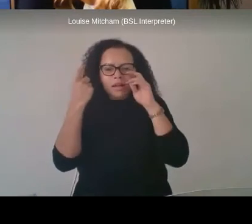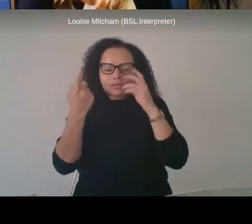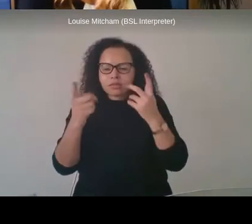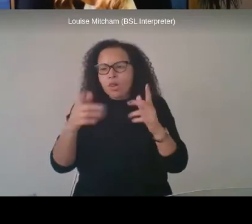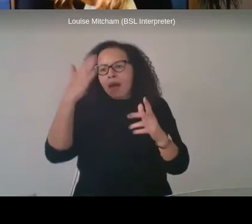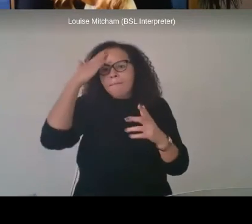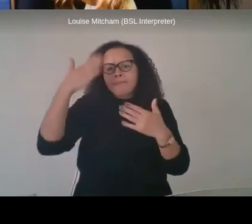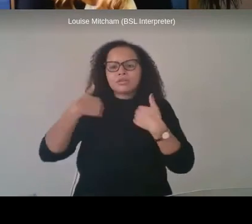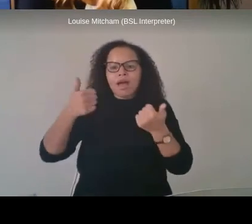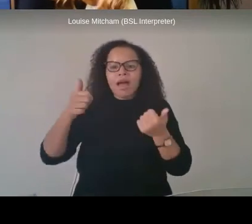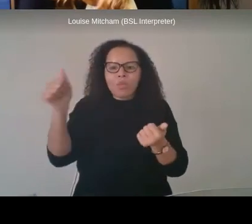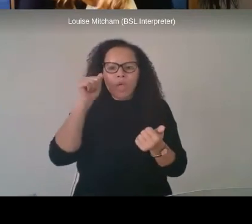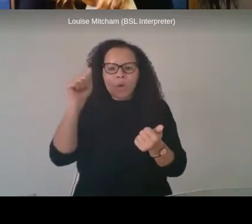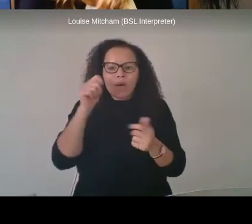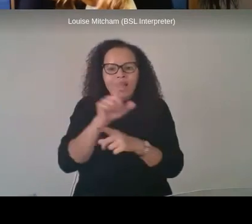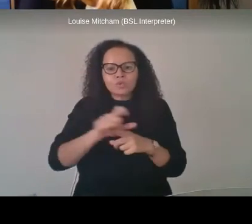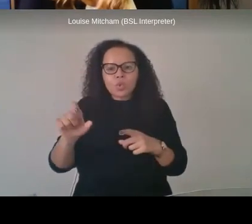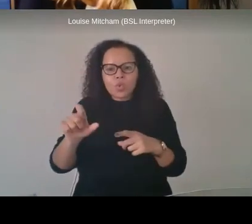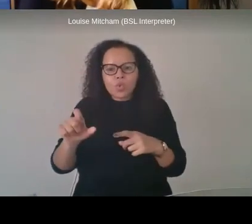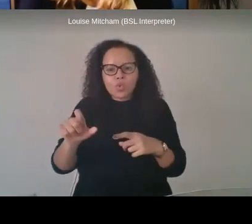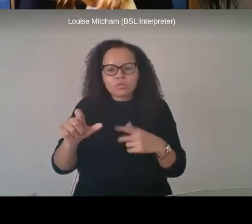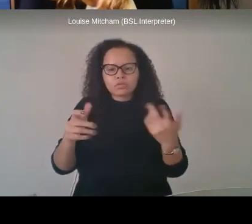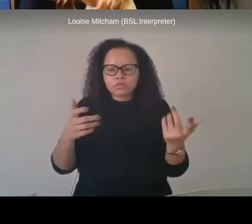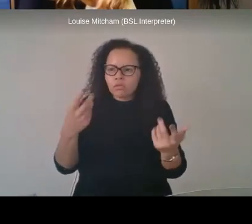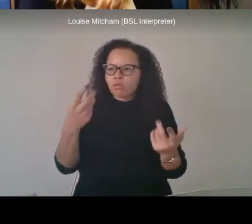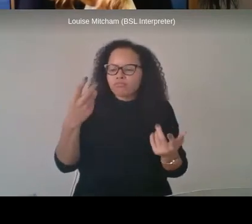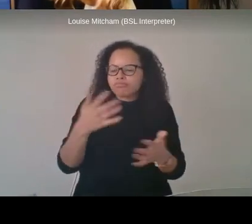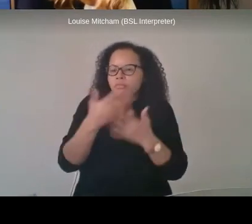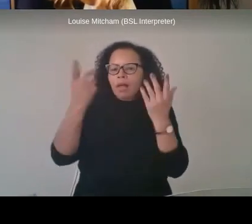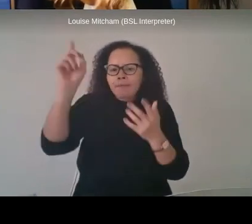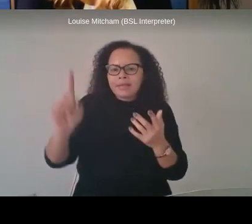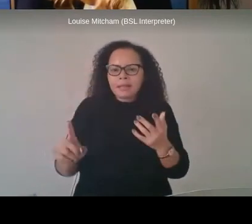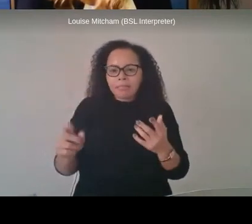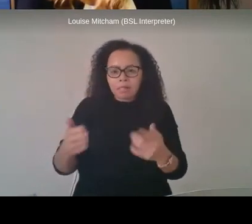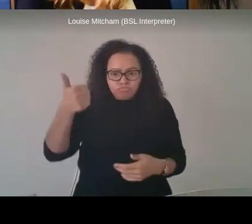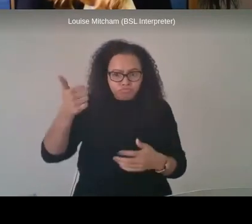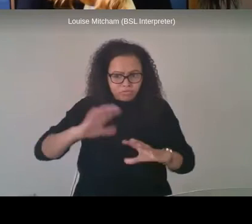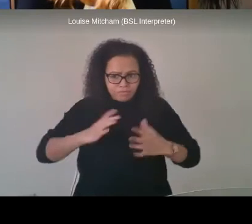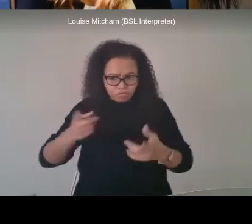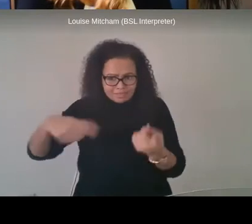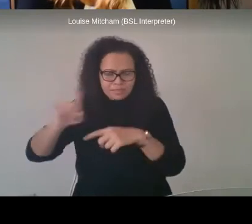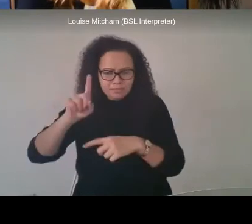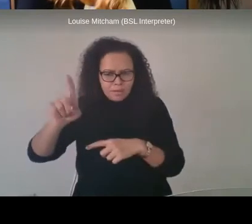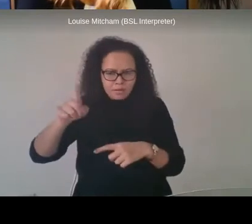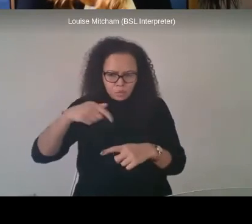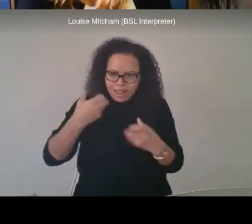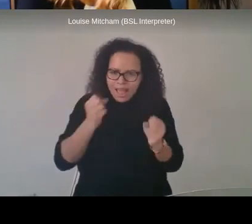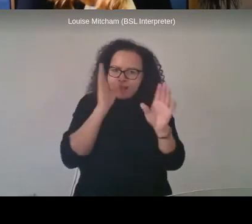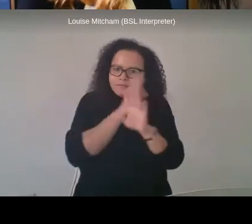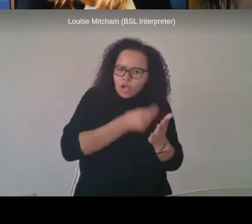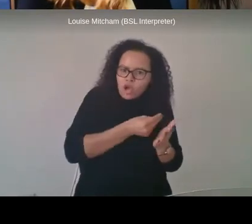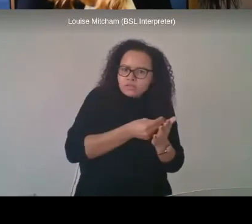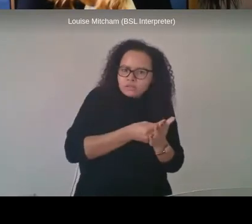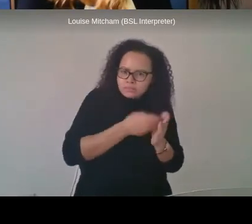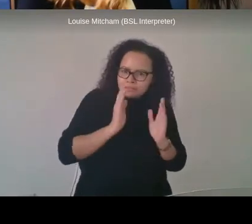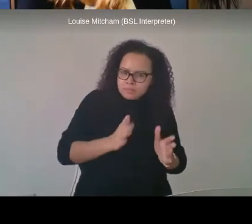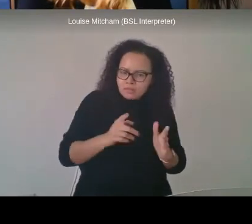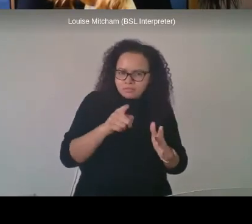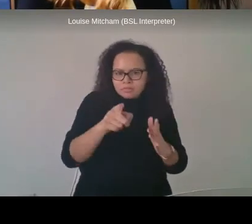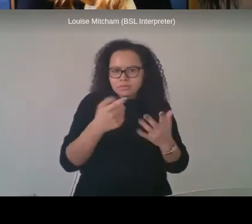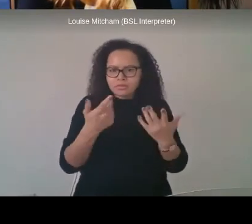course for 35,000 people, took that up, but every single person costs us something. Because there's a platform to run, there's